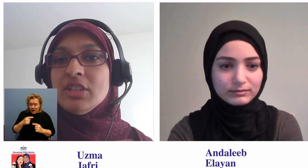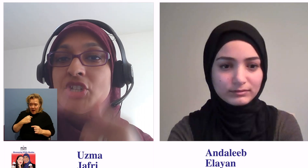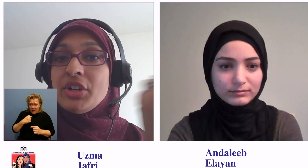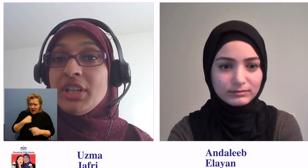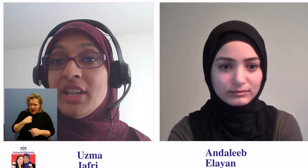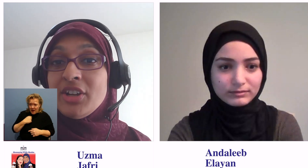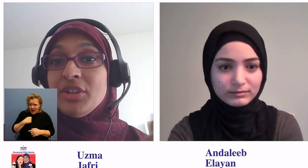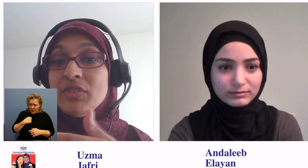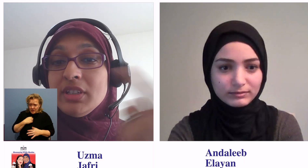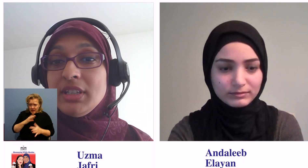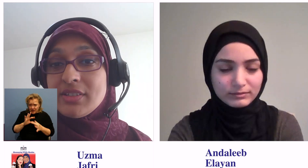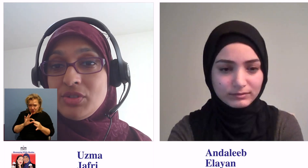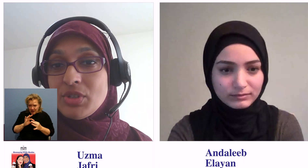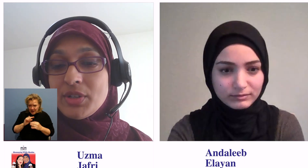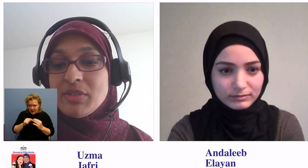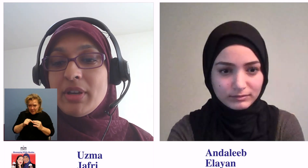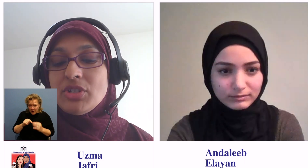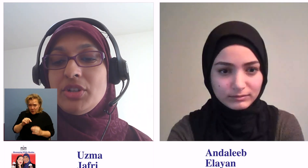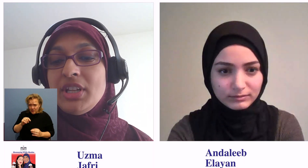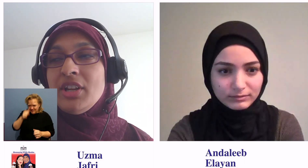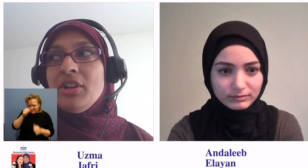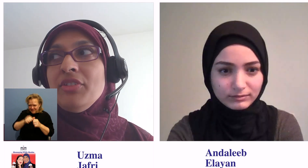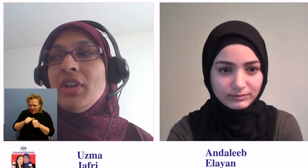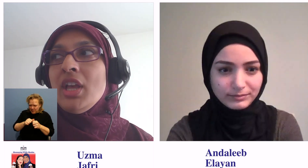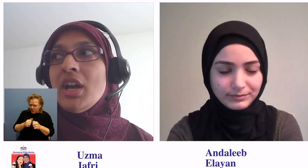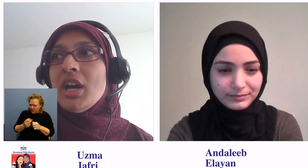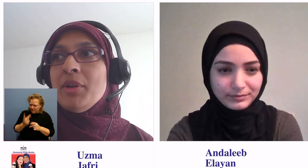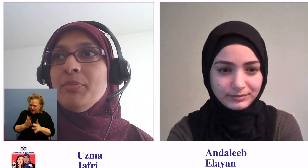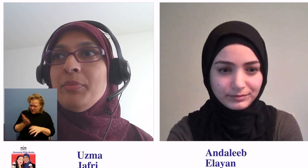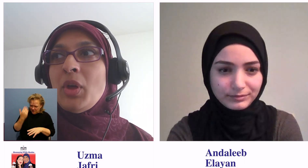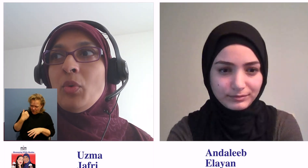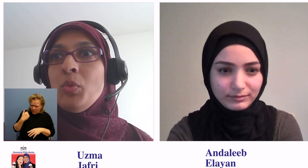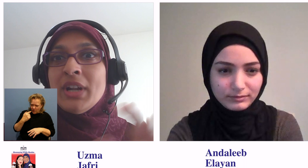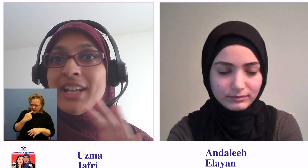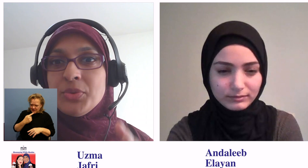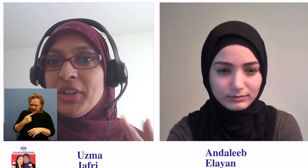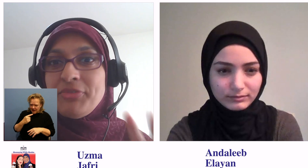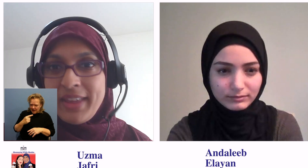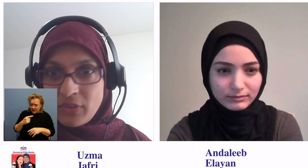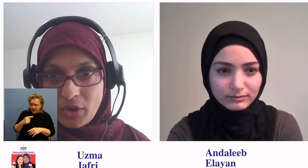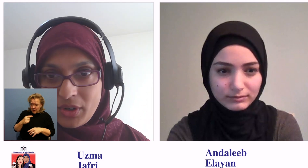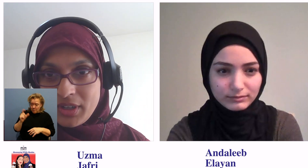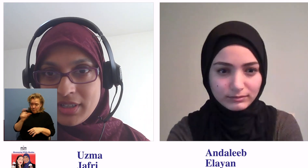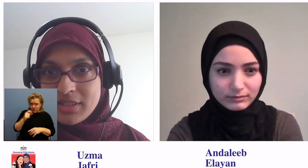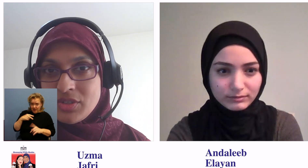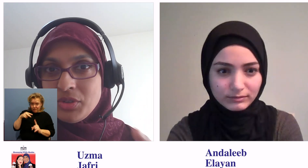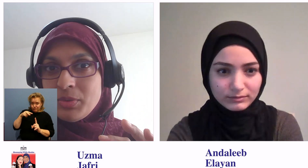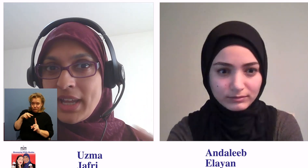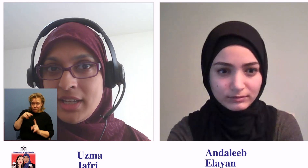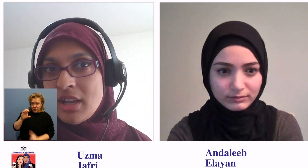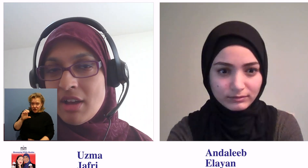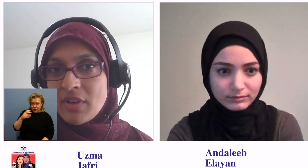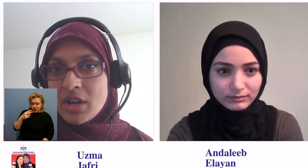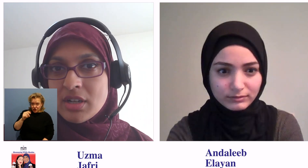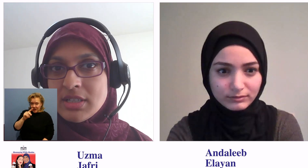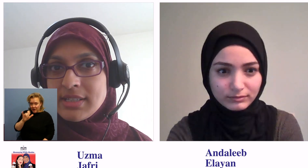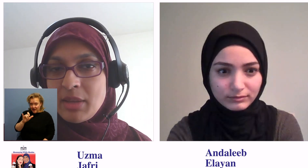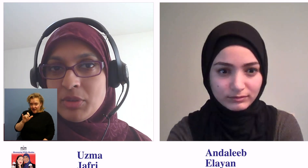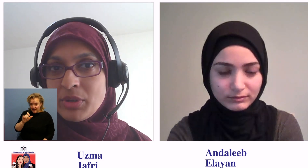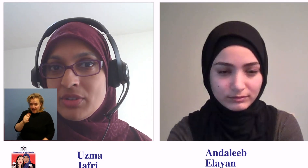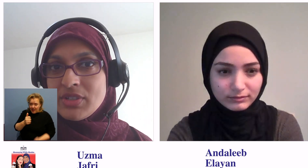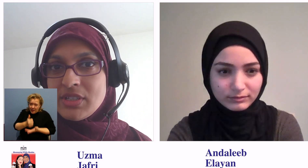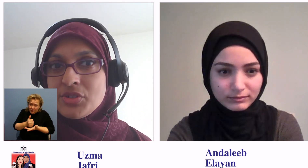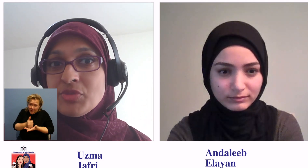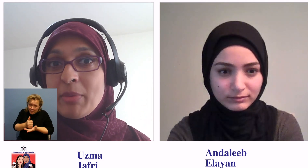uh, the charity narrative, the guest who taught us about charity narrative, um, we're not doing a favor to any of our